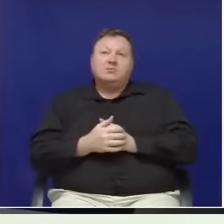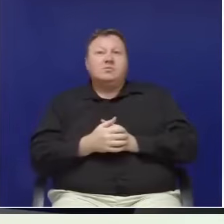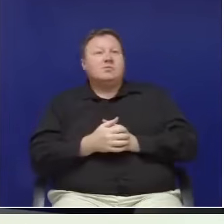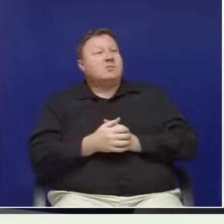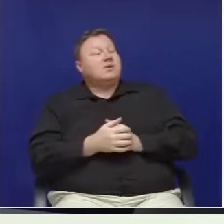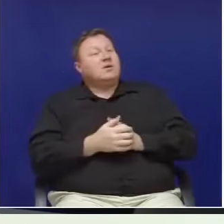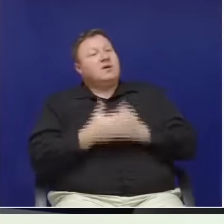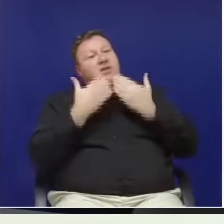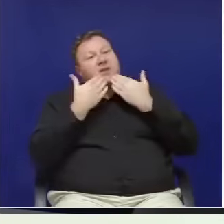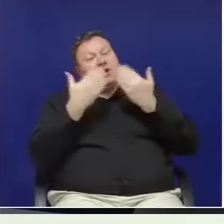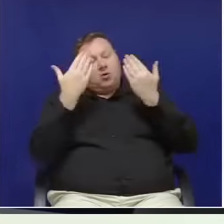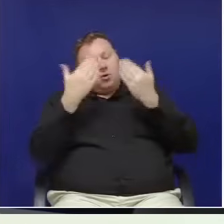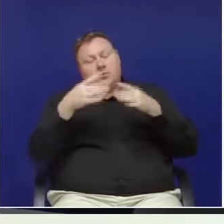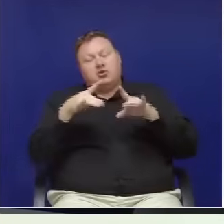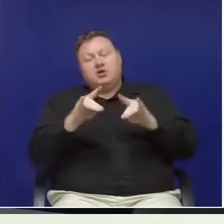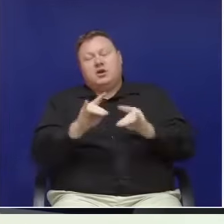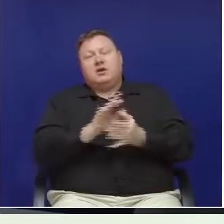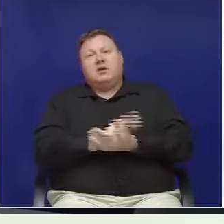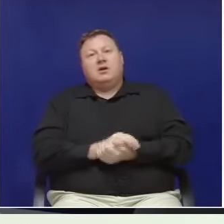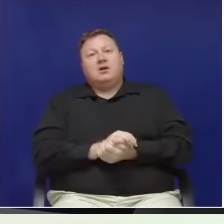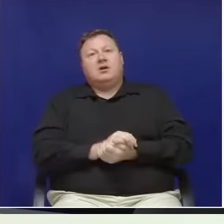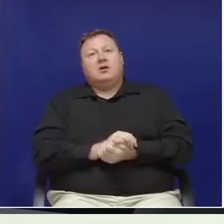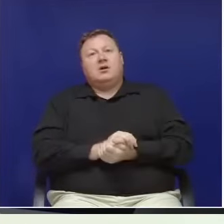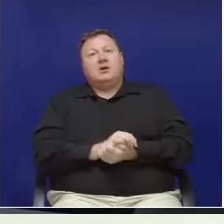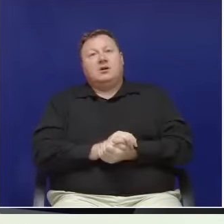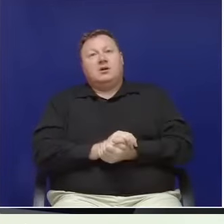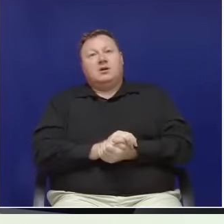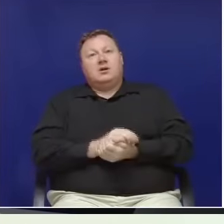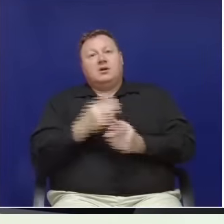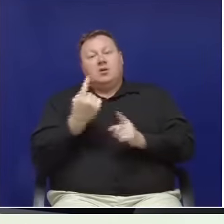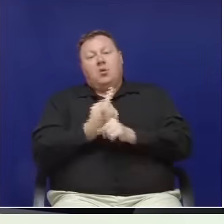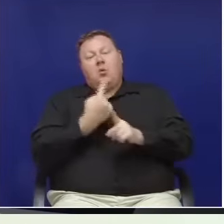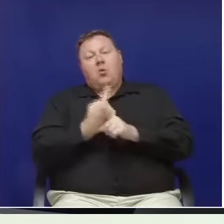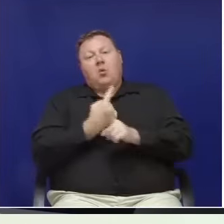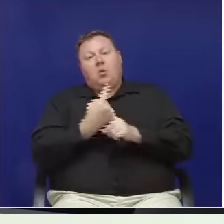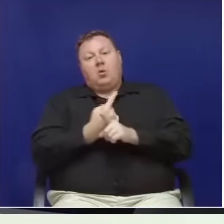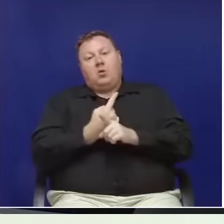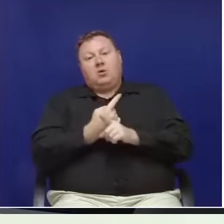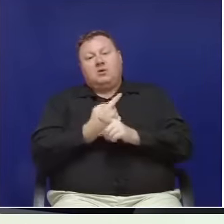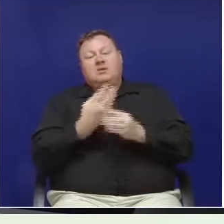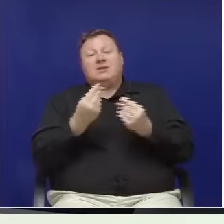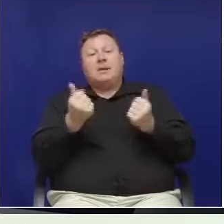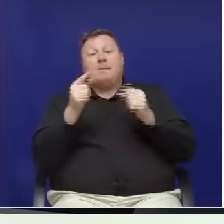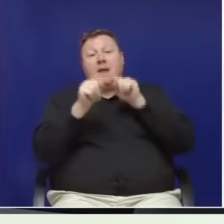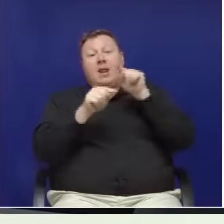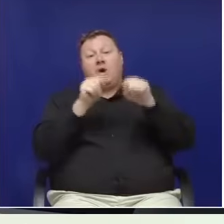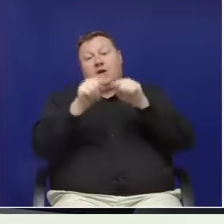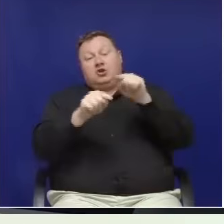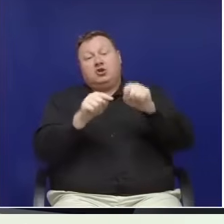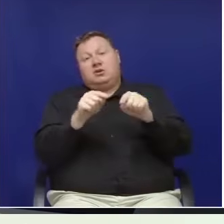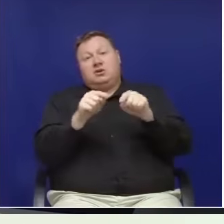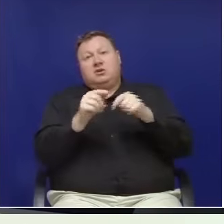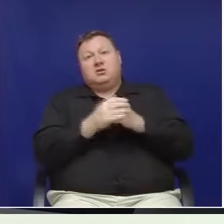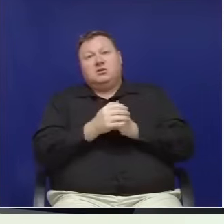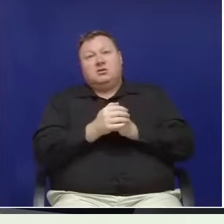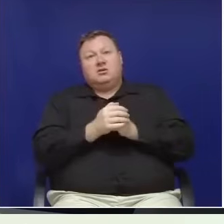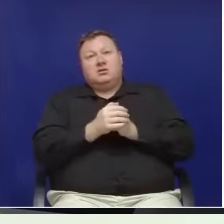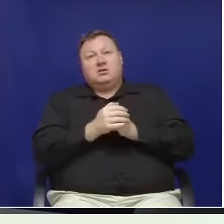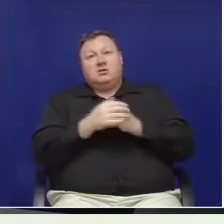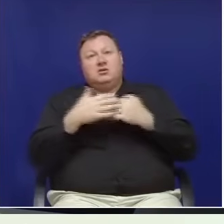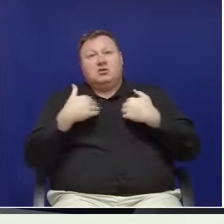Thank you, Honourable Chair. There will always be some allegations when you start with